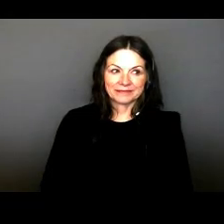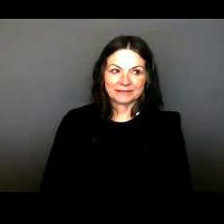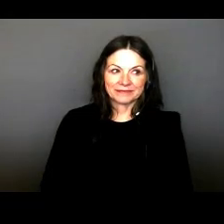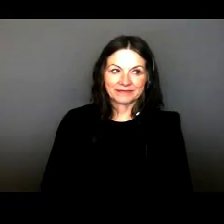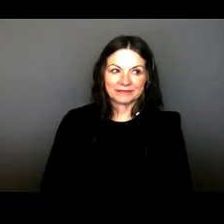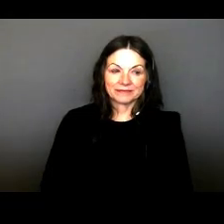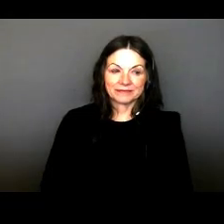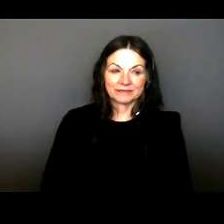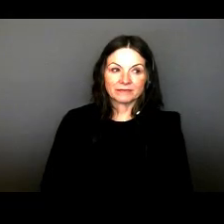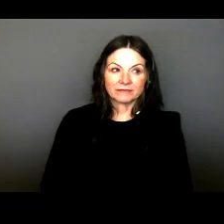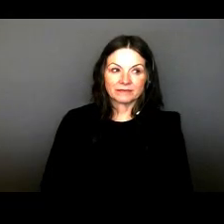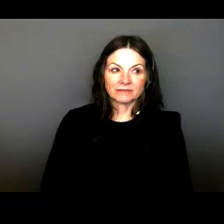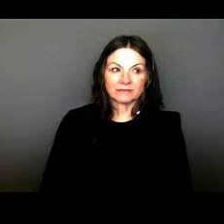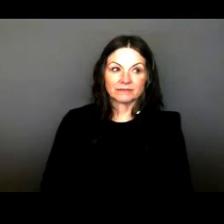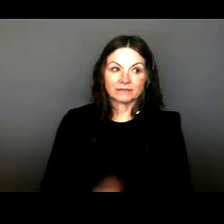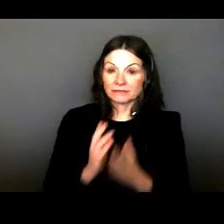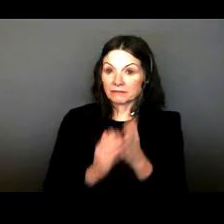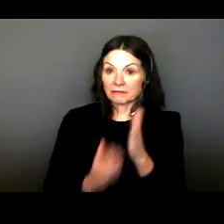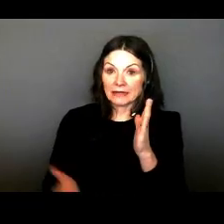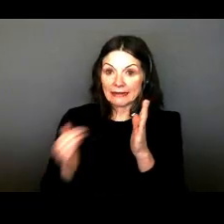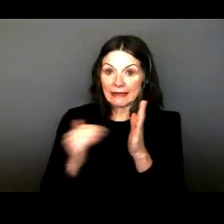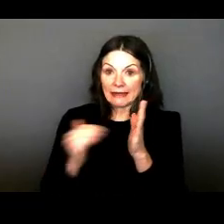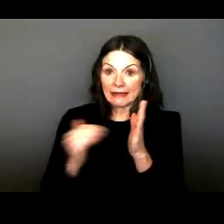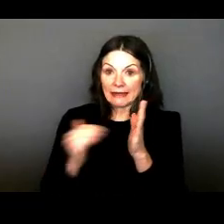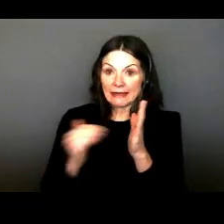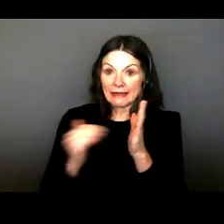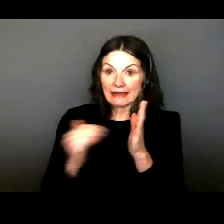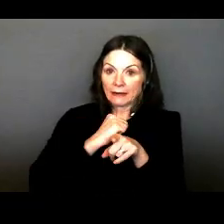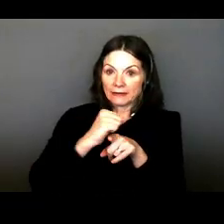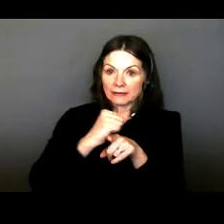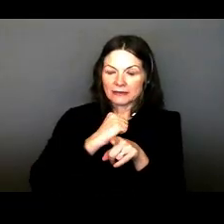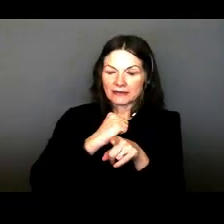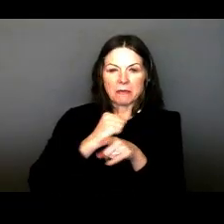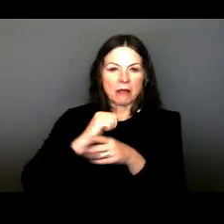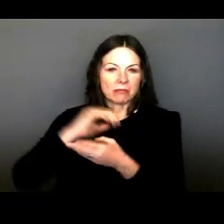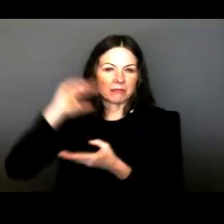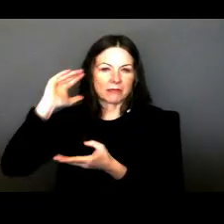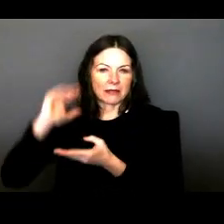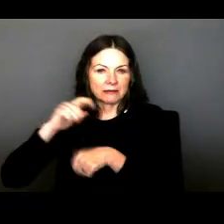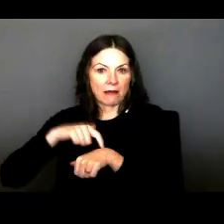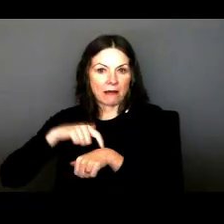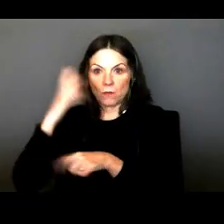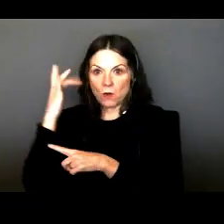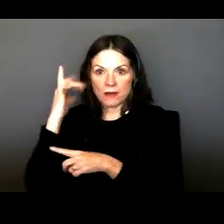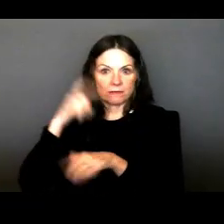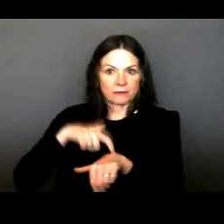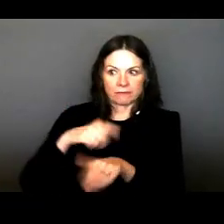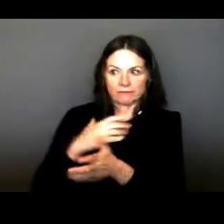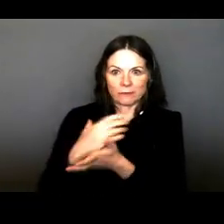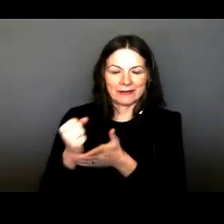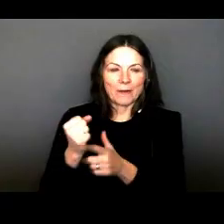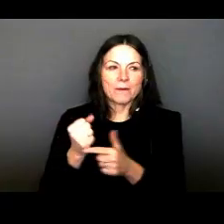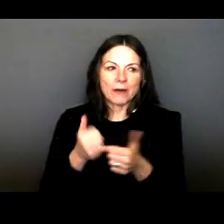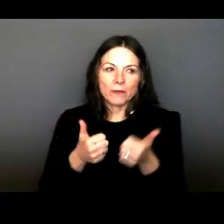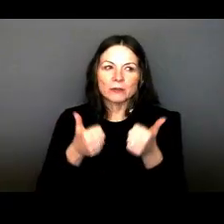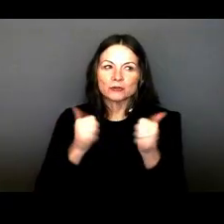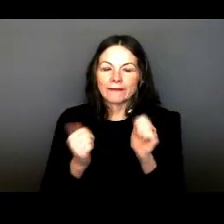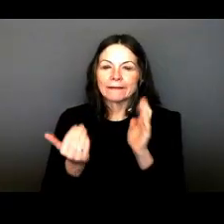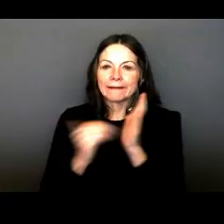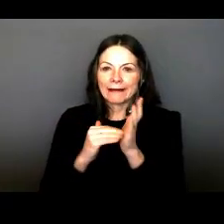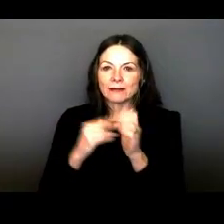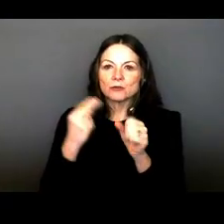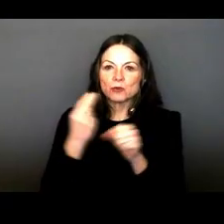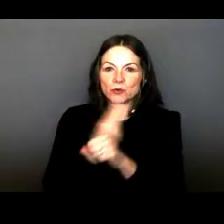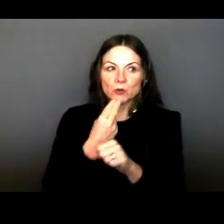And we will try with you. We will have a little bit less time because we're running out of the time, but we will try as well to use the